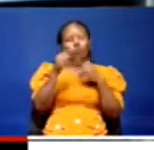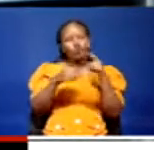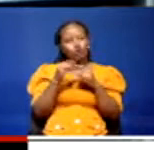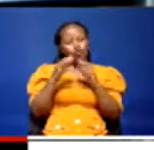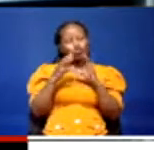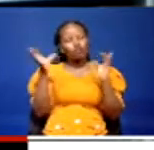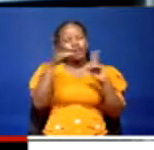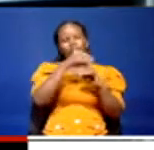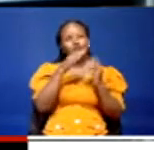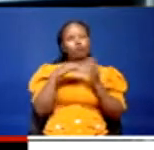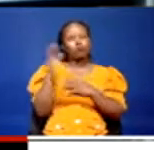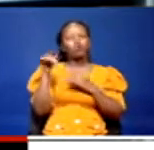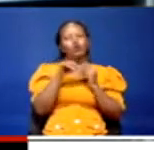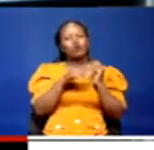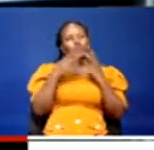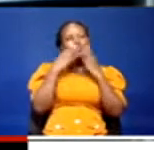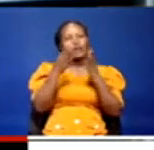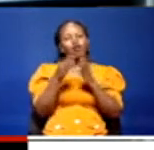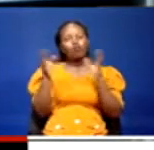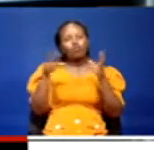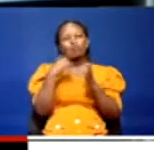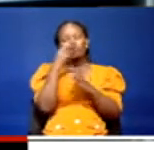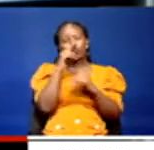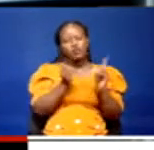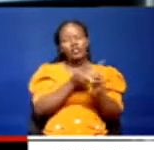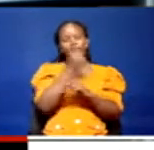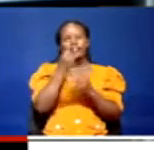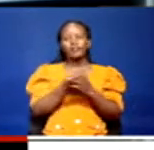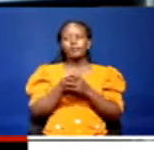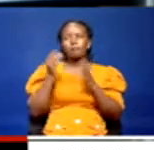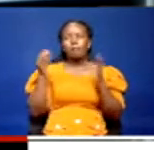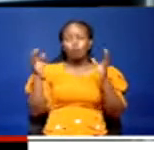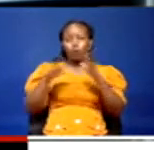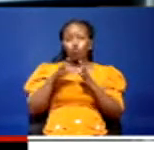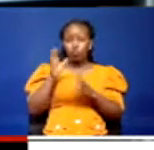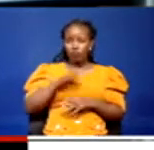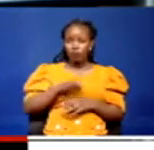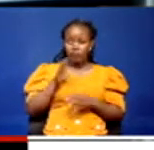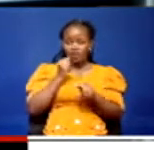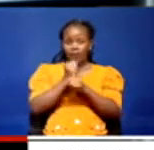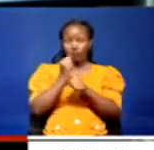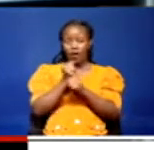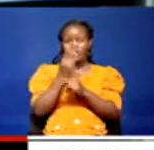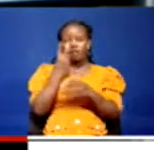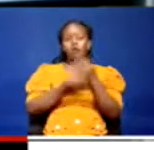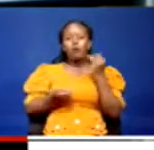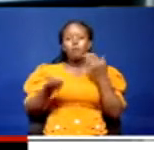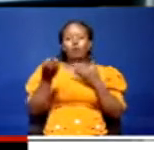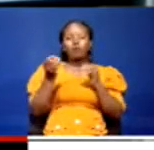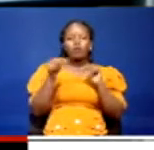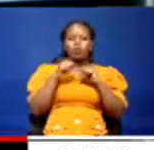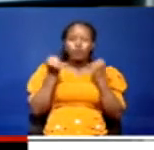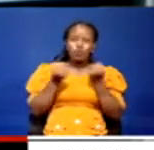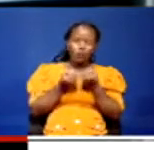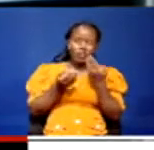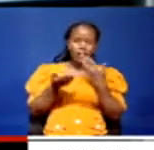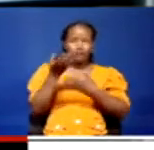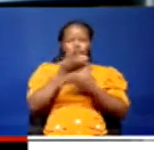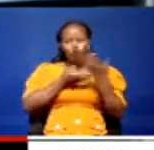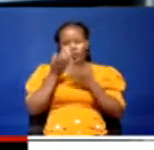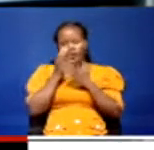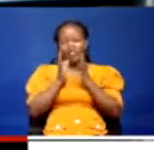thank our predecessors. Maendeleo has worked on both socially, politically, and economically. Pretty well we've